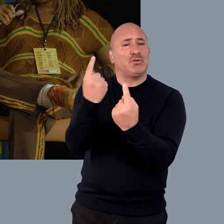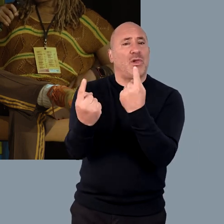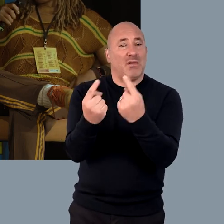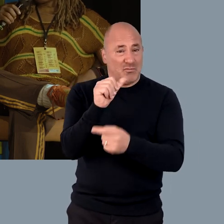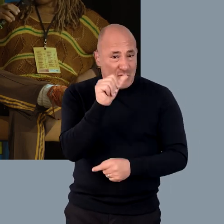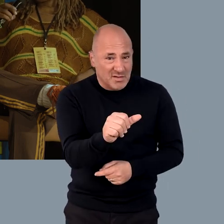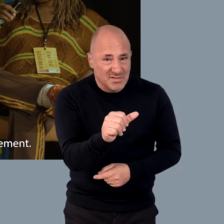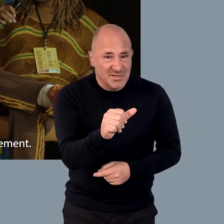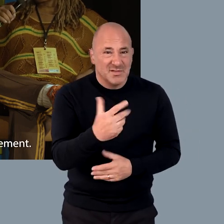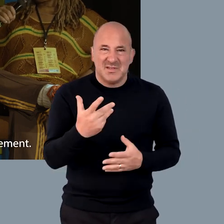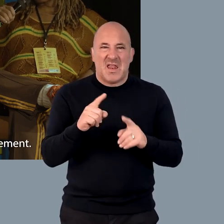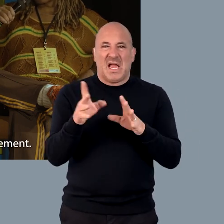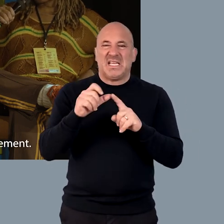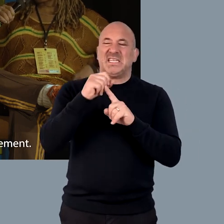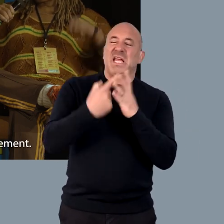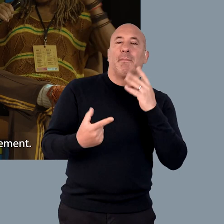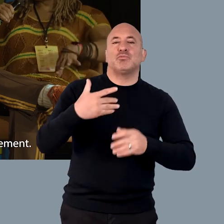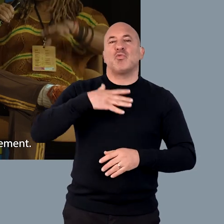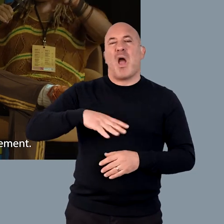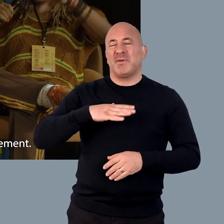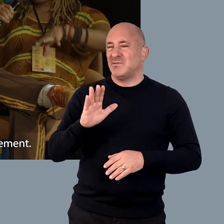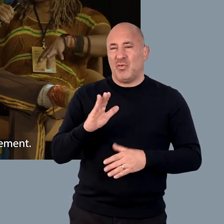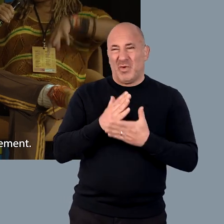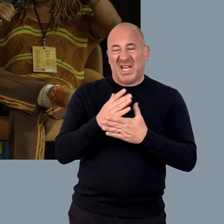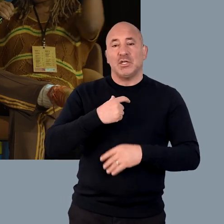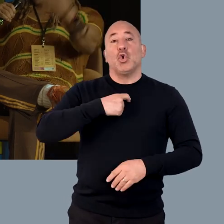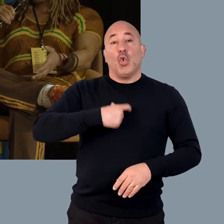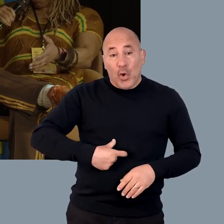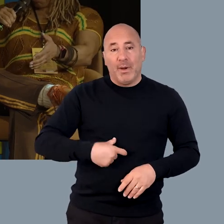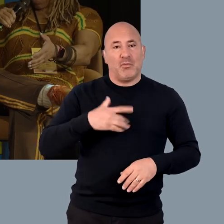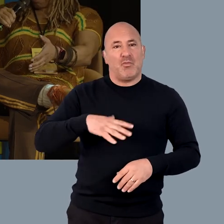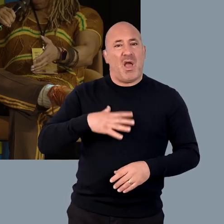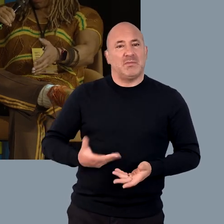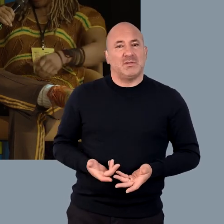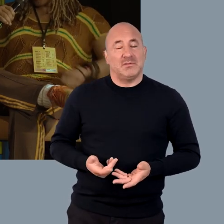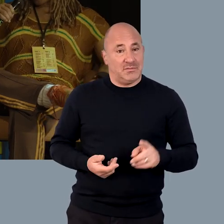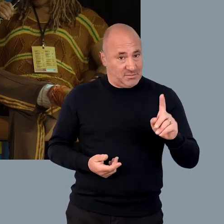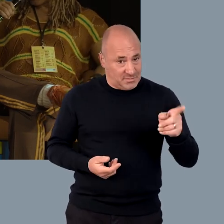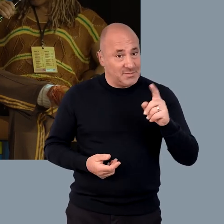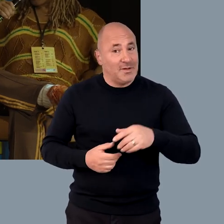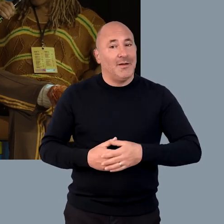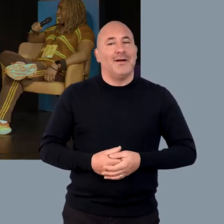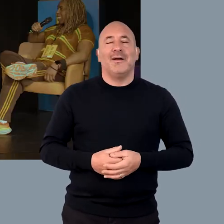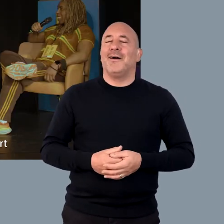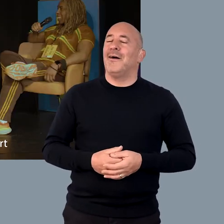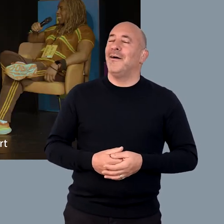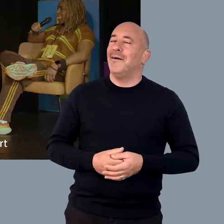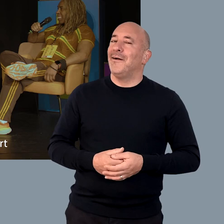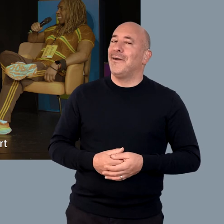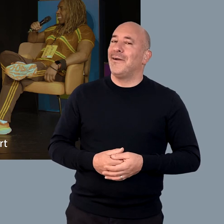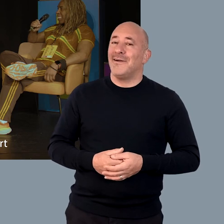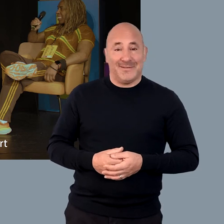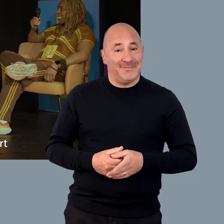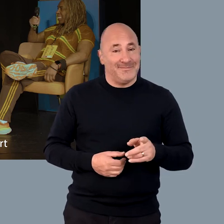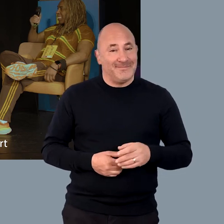them Yeah, so there's no such thing as a disabled requirement. There's a human requirement Yeah And I think